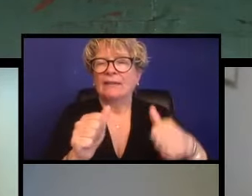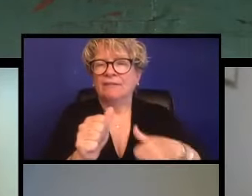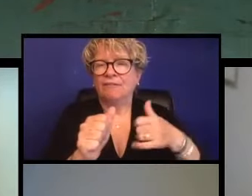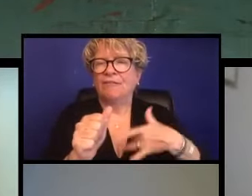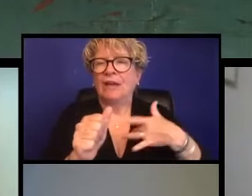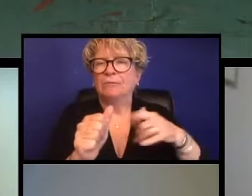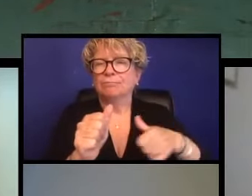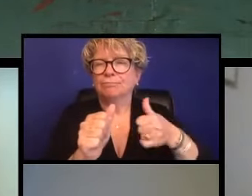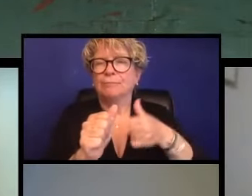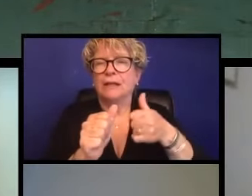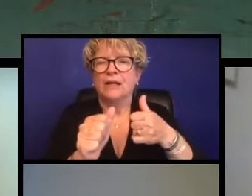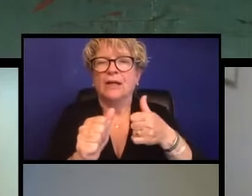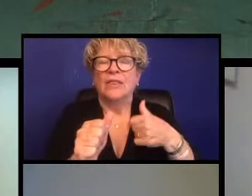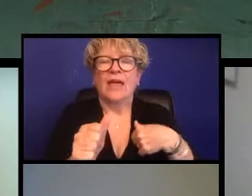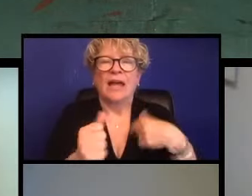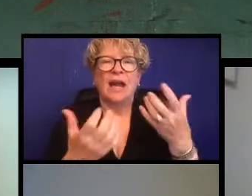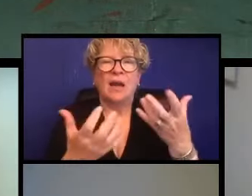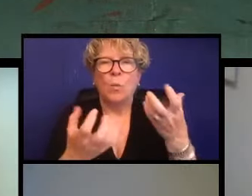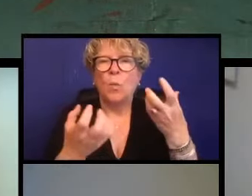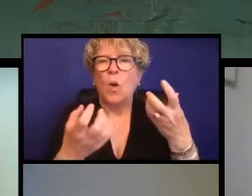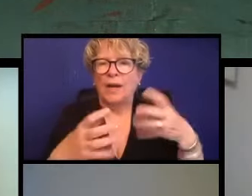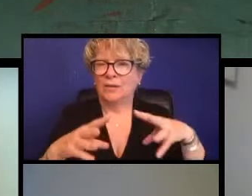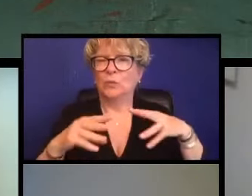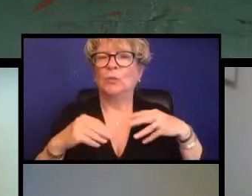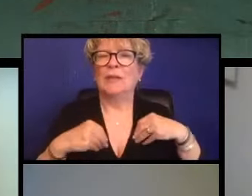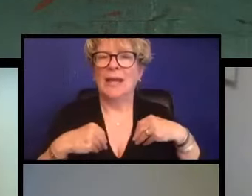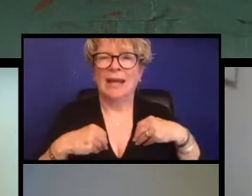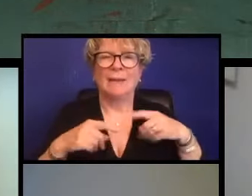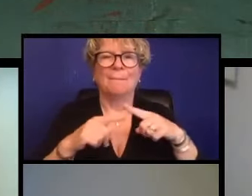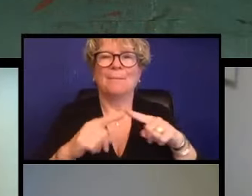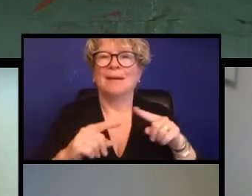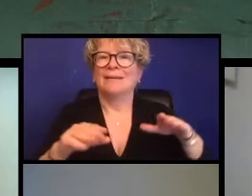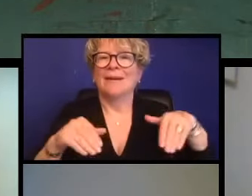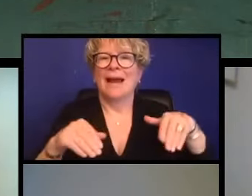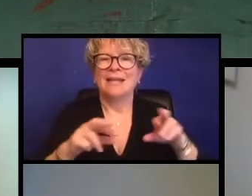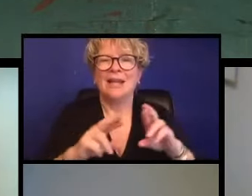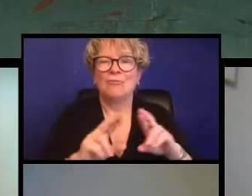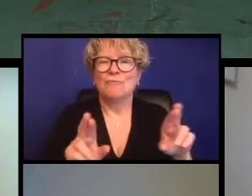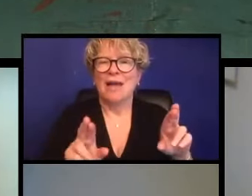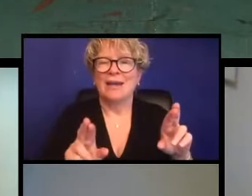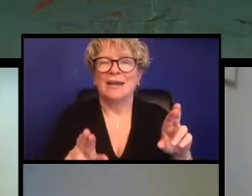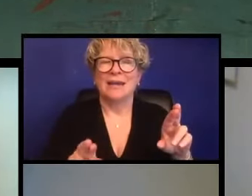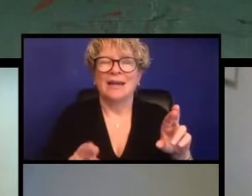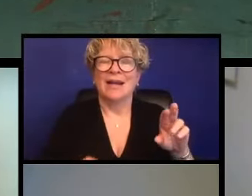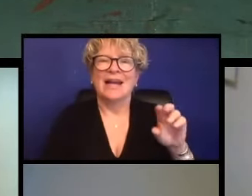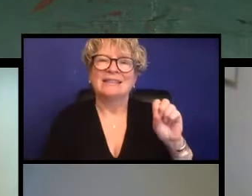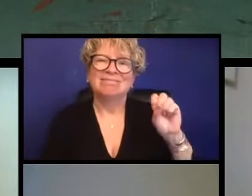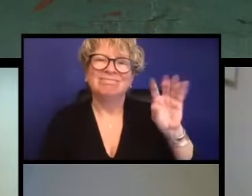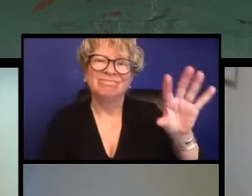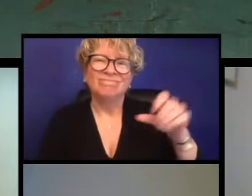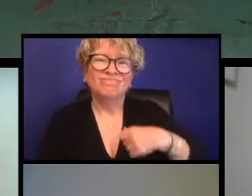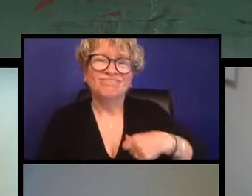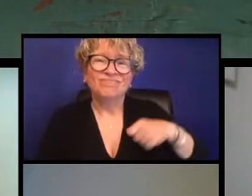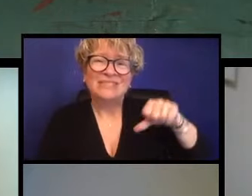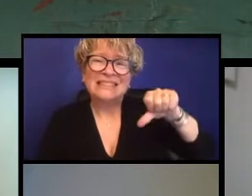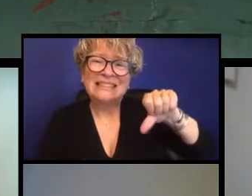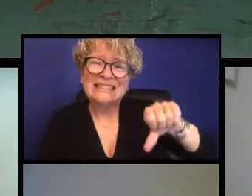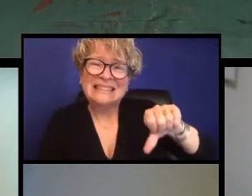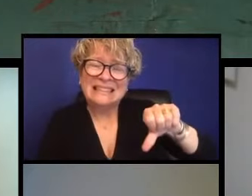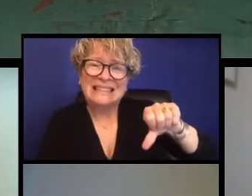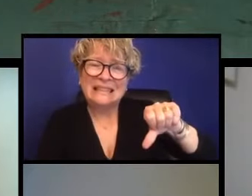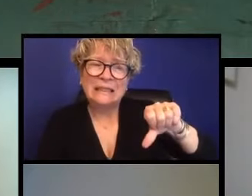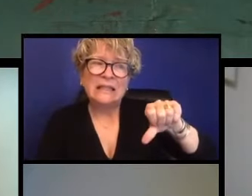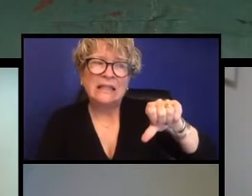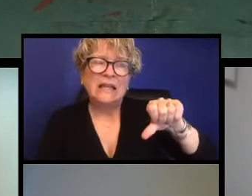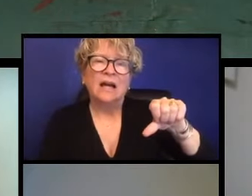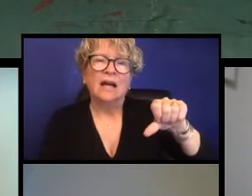to take. It wasn't quite there and I never heard from the author again. And I wonder, did that person